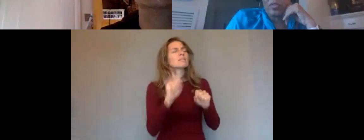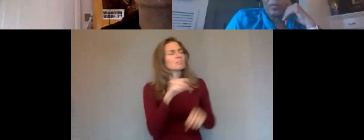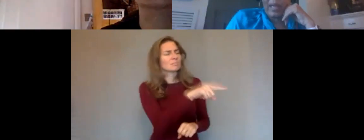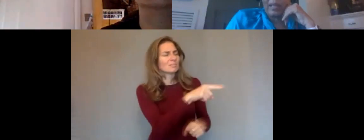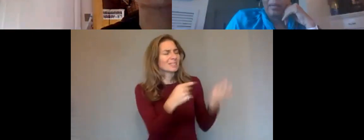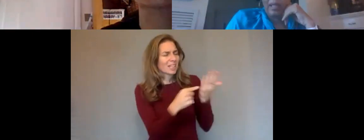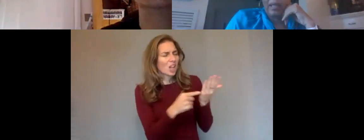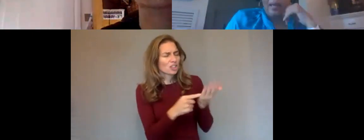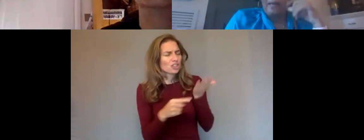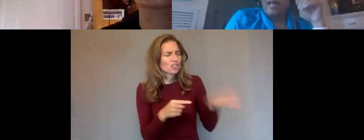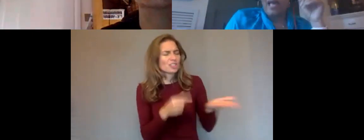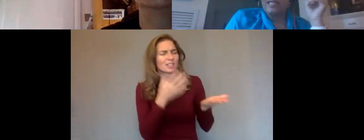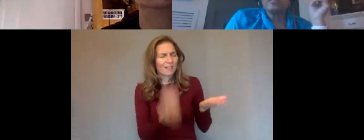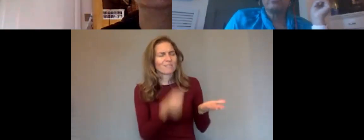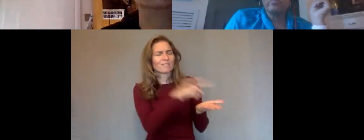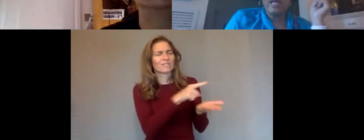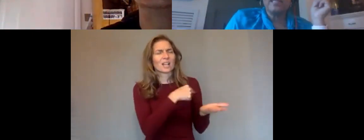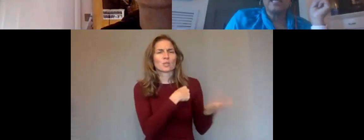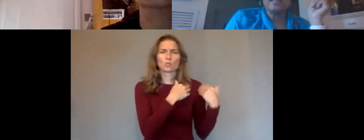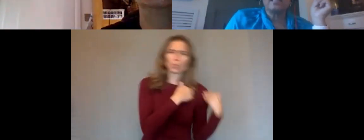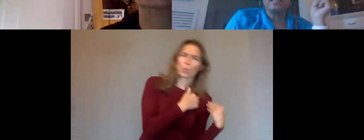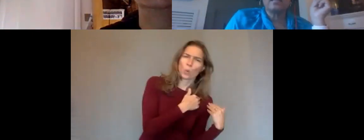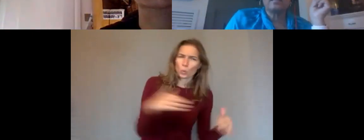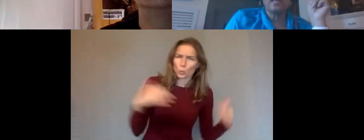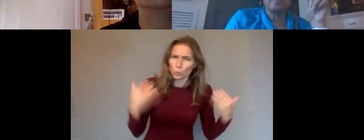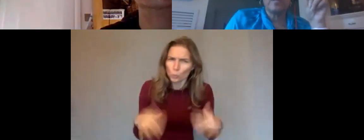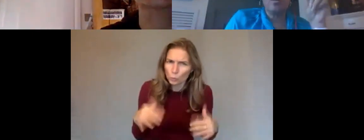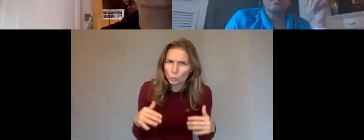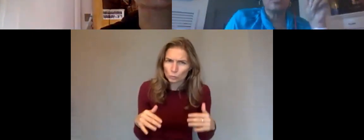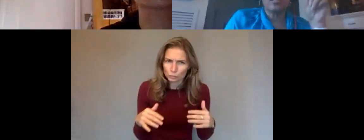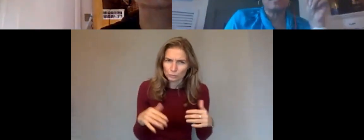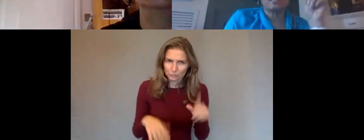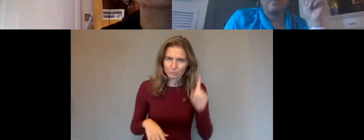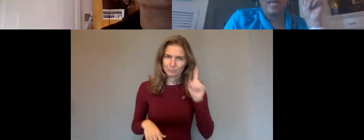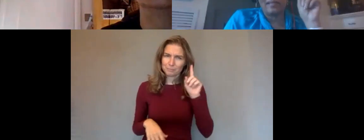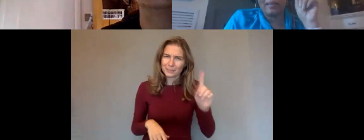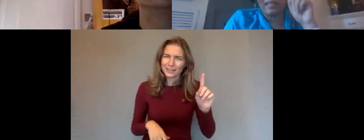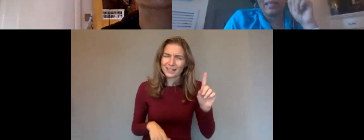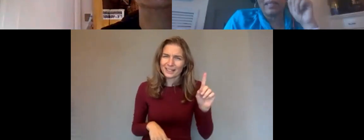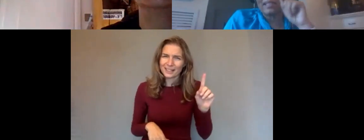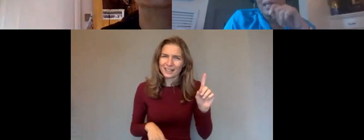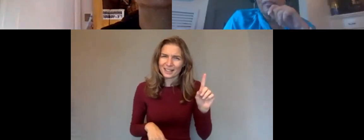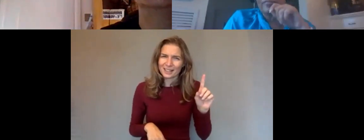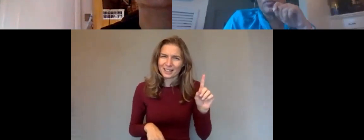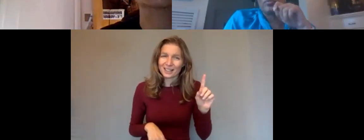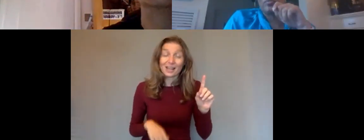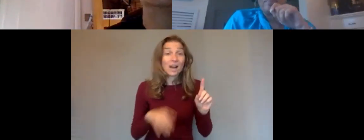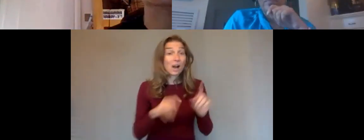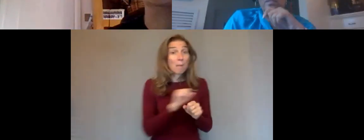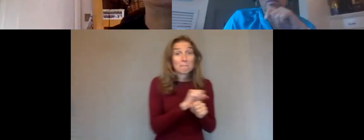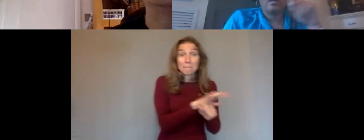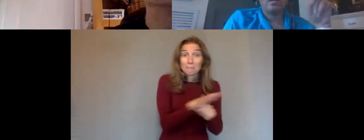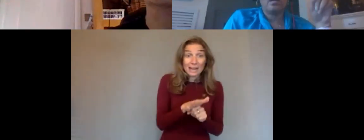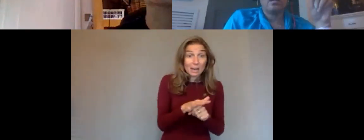response to the pandemic. And then I think beyond just the pandemic itself to